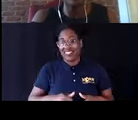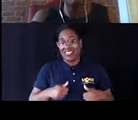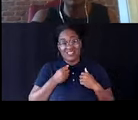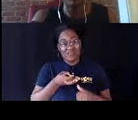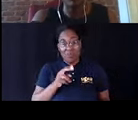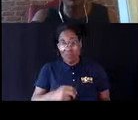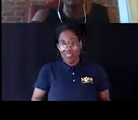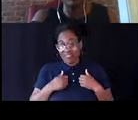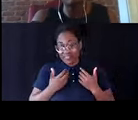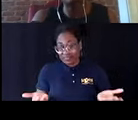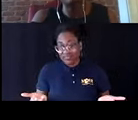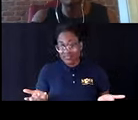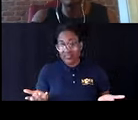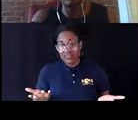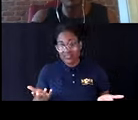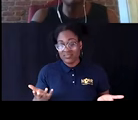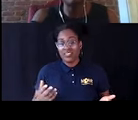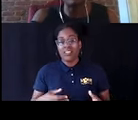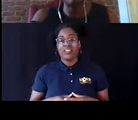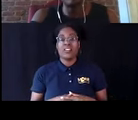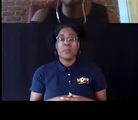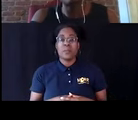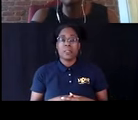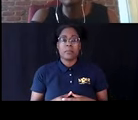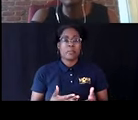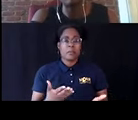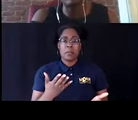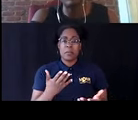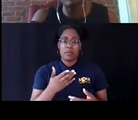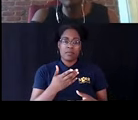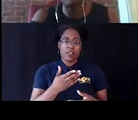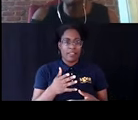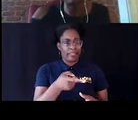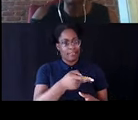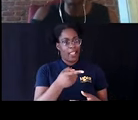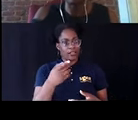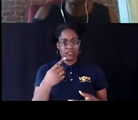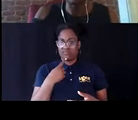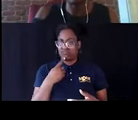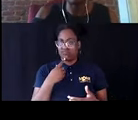make a life where before they might have been simply reduced to being an unhappy woman.